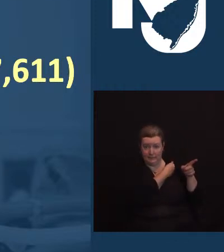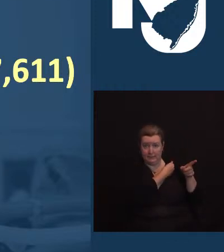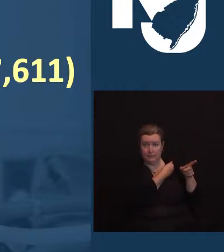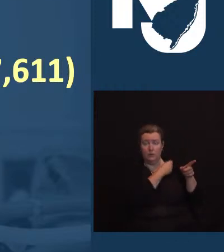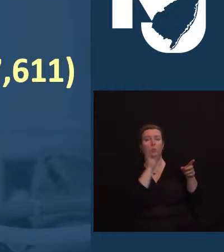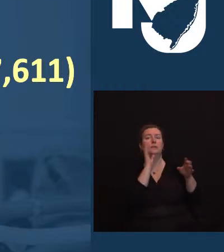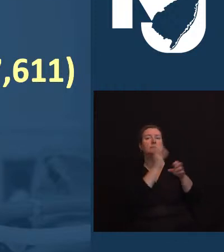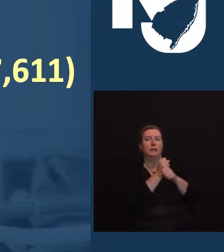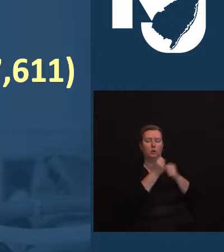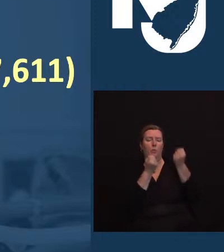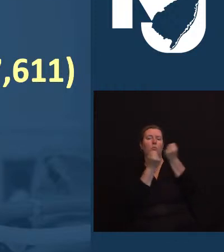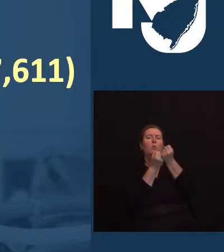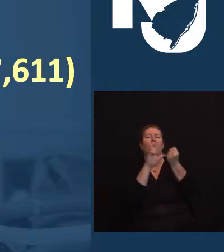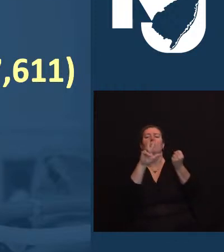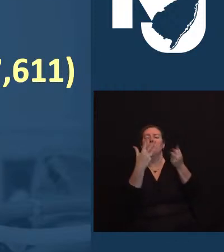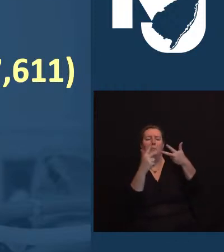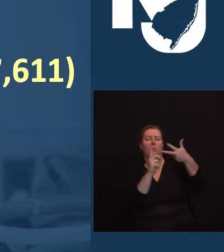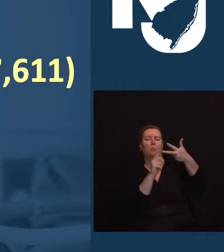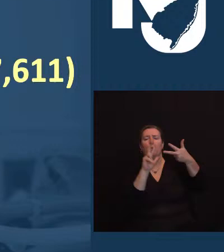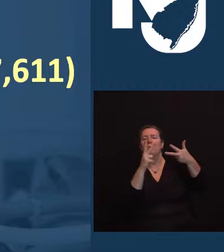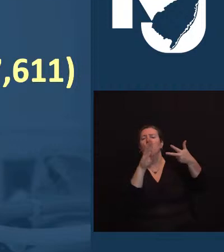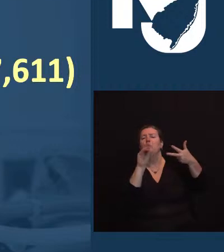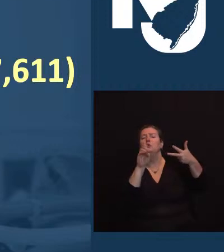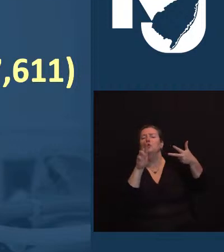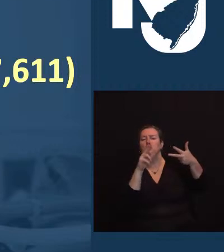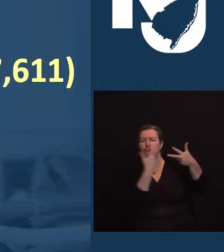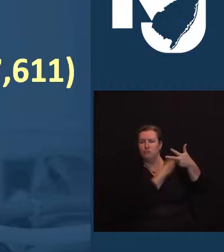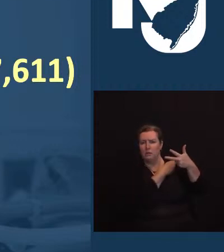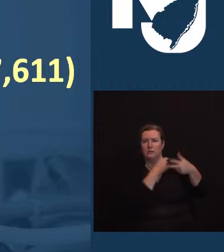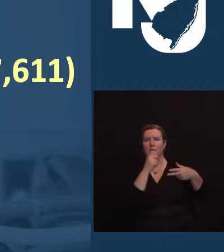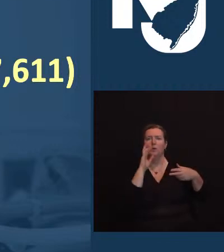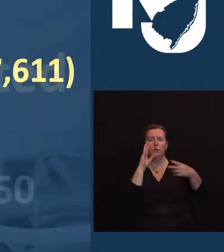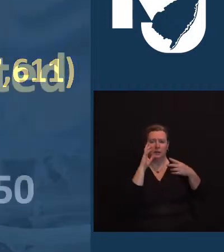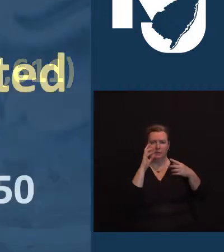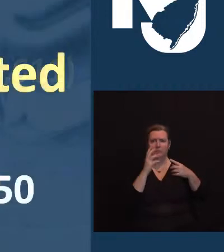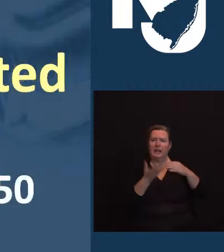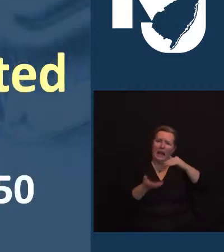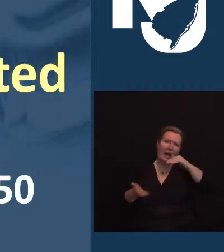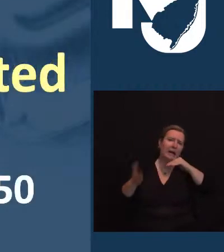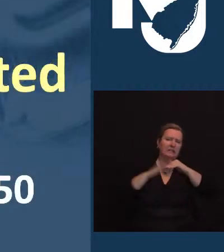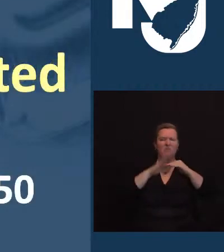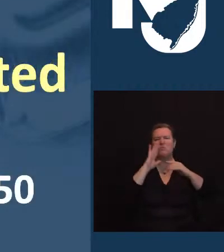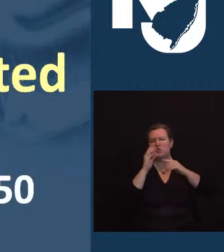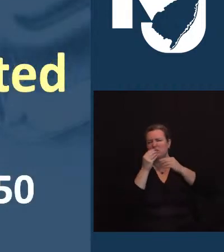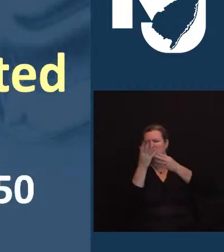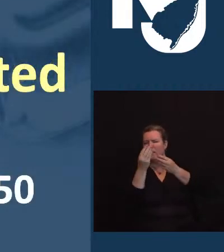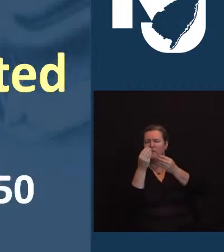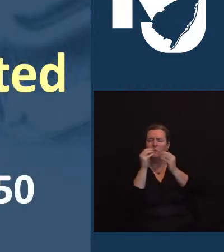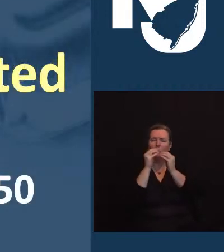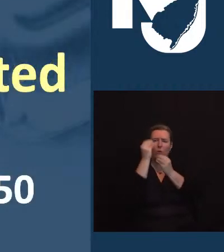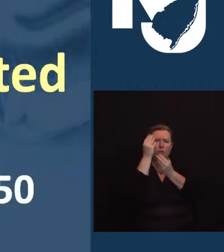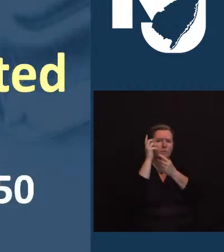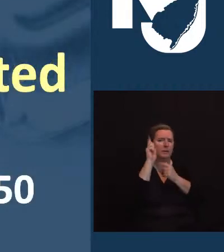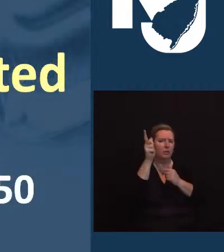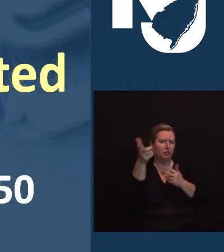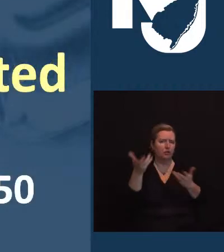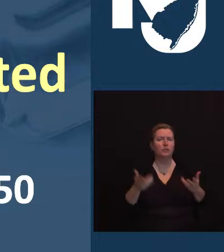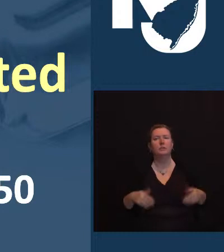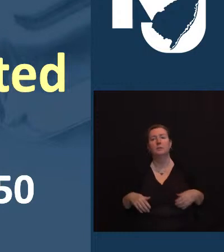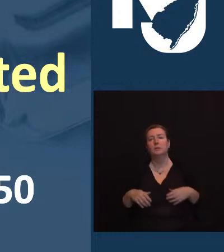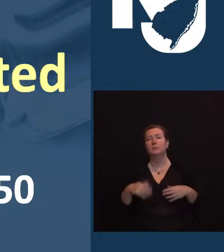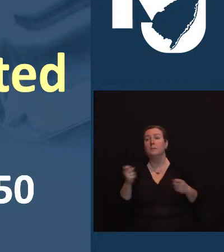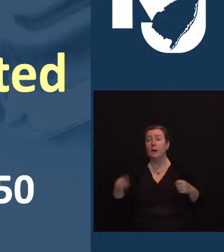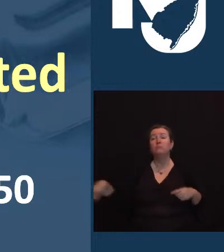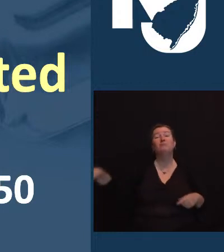some additional color to add to that in a few minutes. But what is most important right now is for everyone to get vaccinated. That